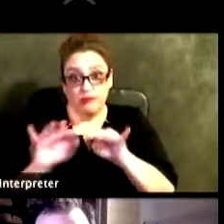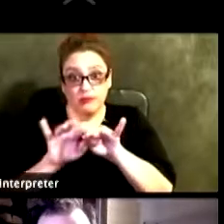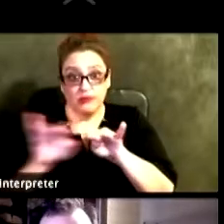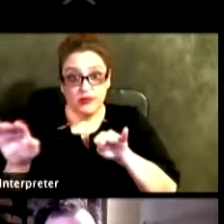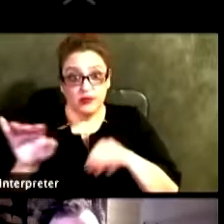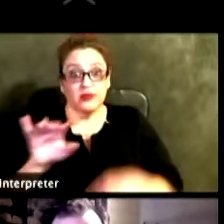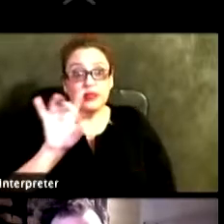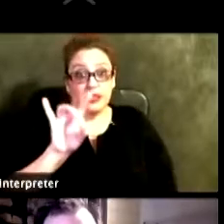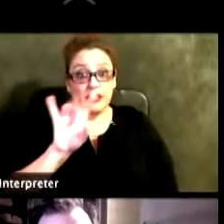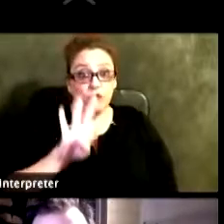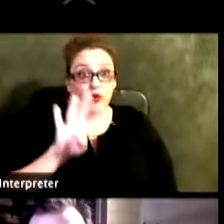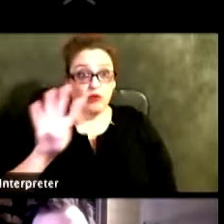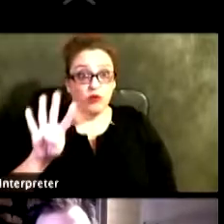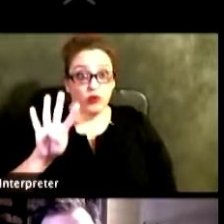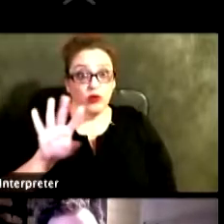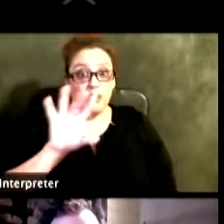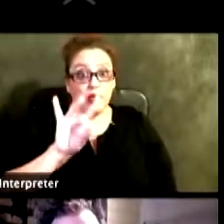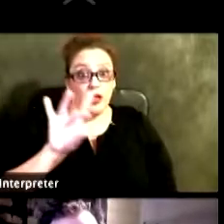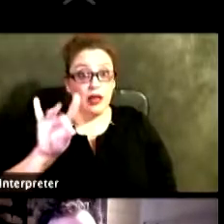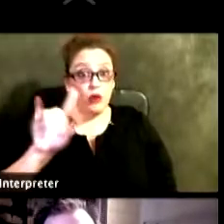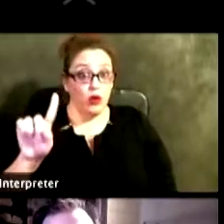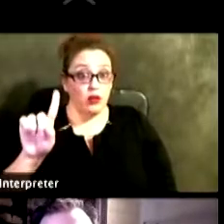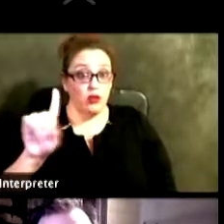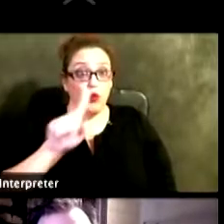844-881-1317. That's